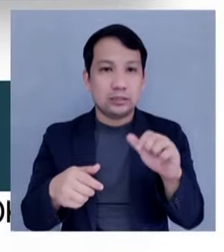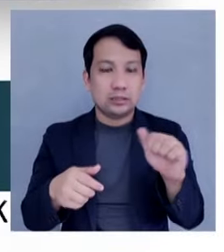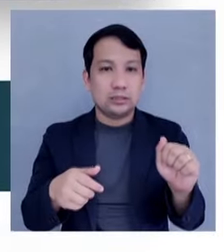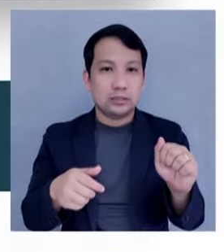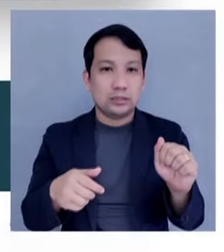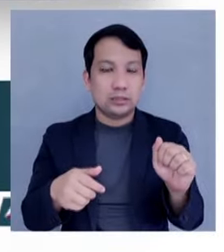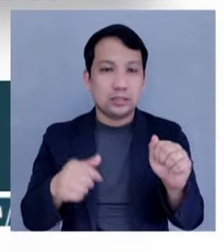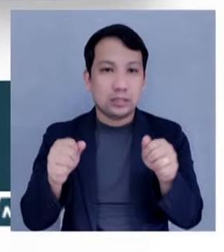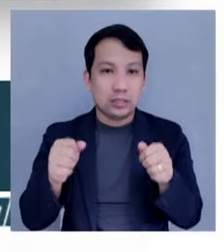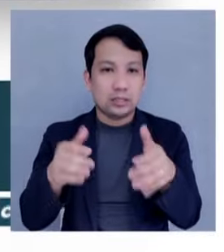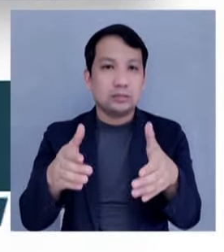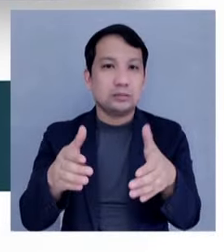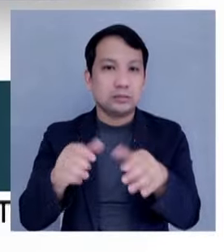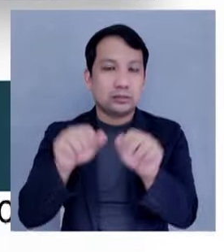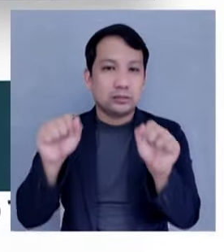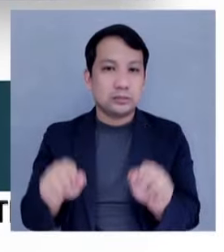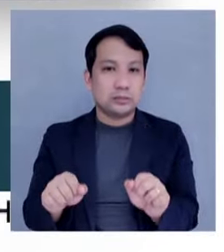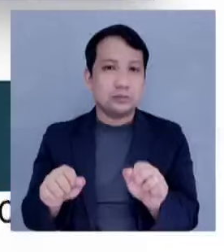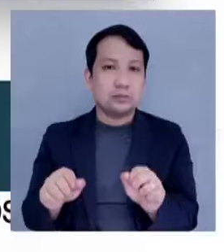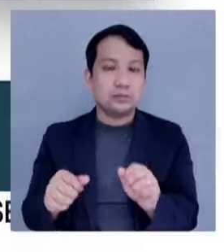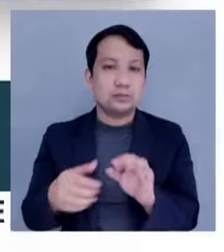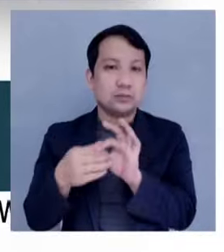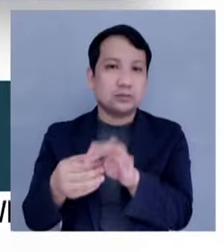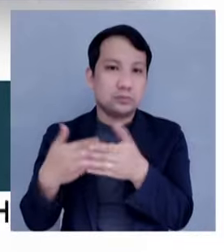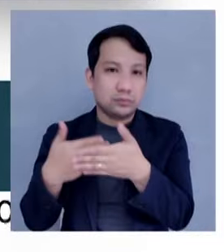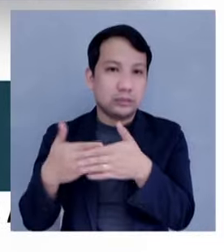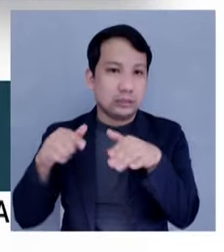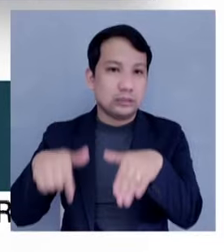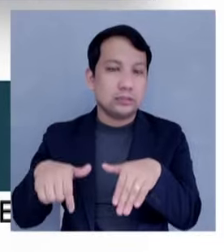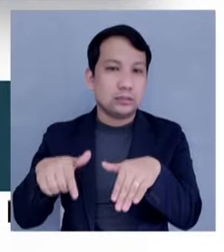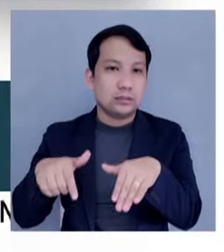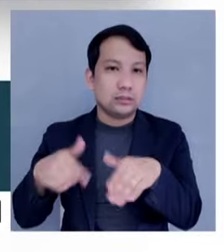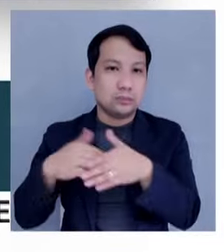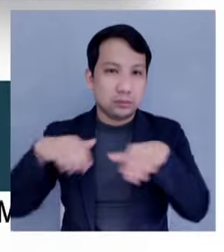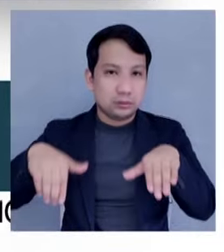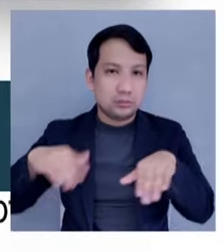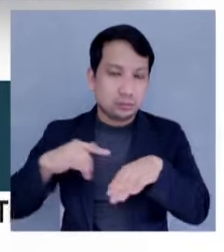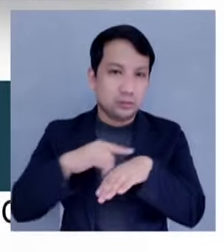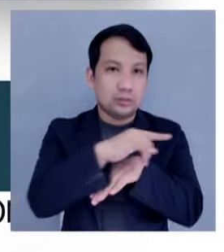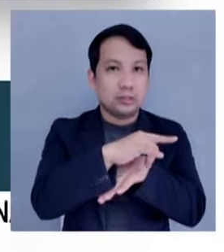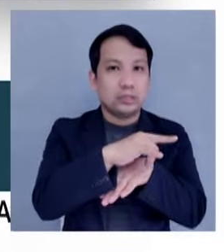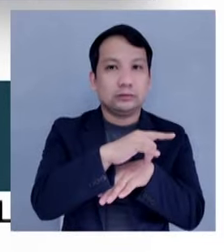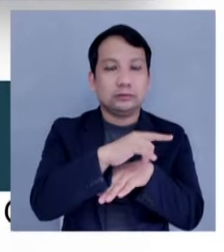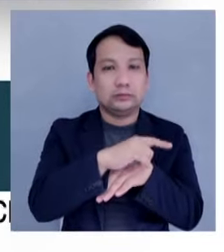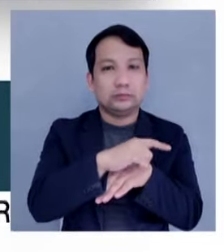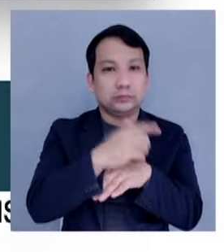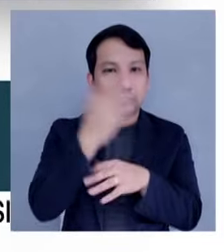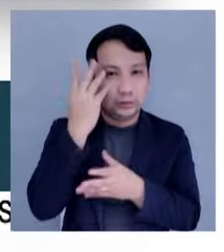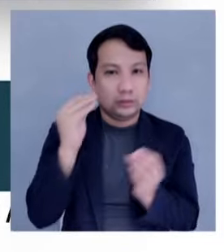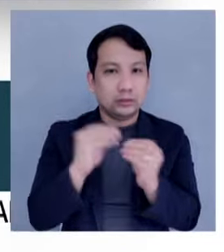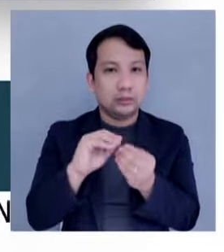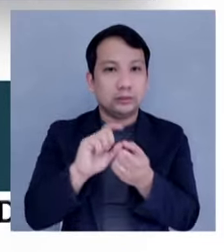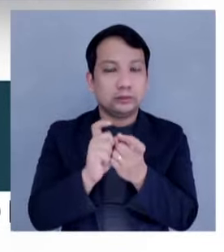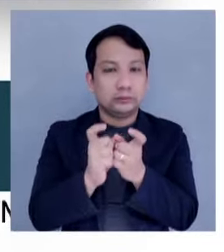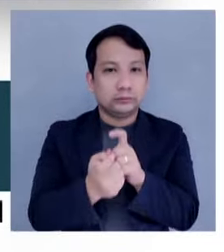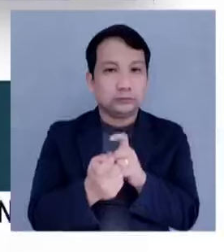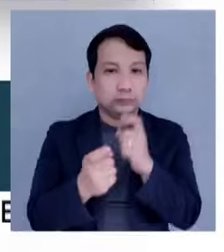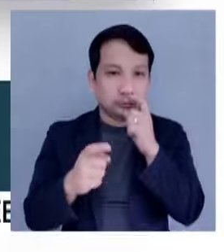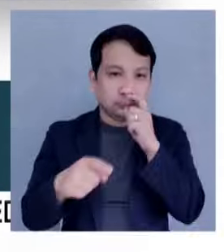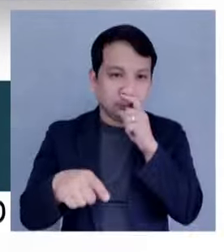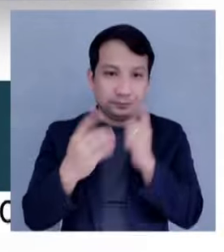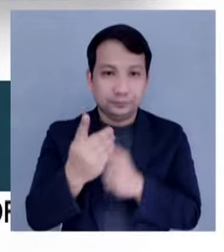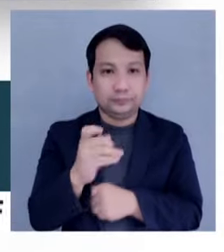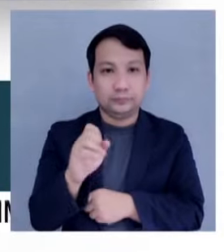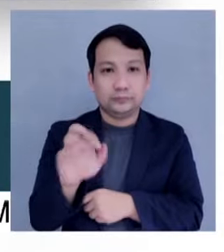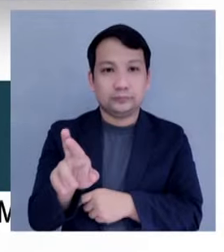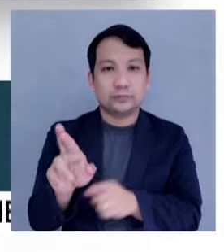Station. That is the closest it can get to the airport. So ang pwedeng gawing remedyo ng DOTR is